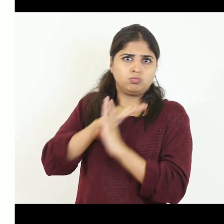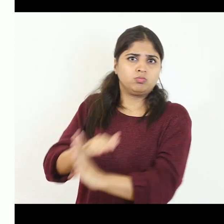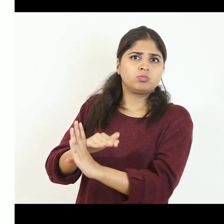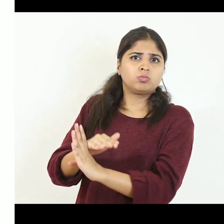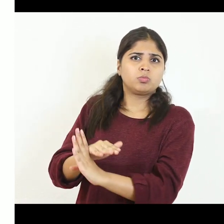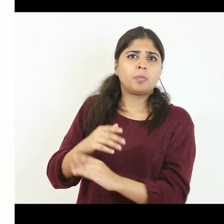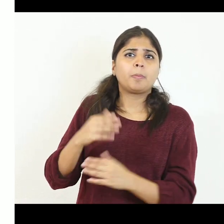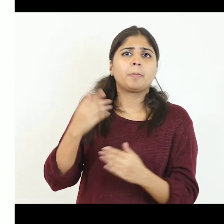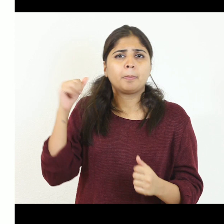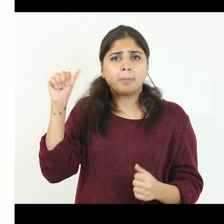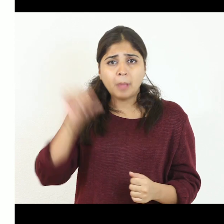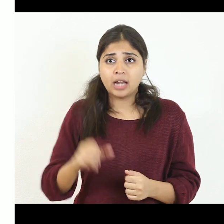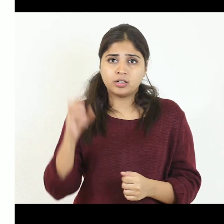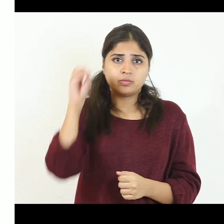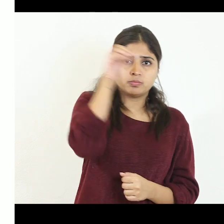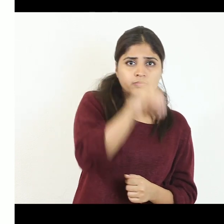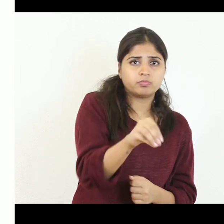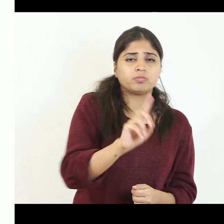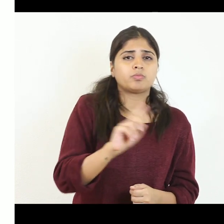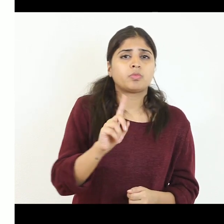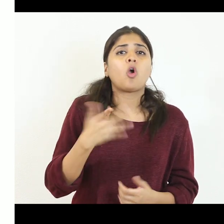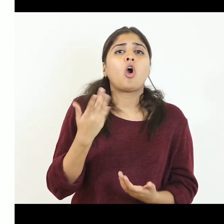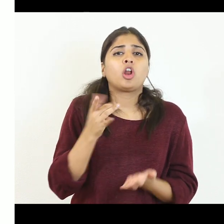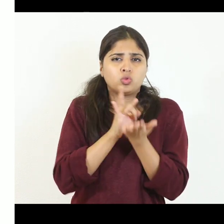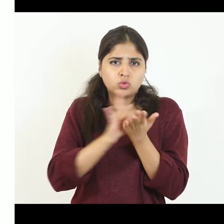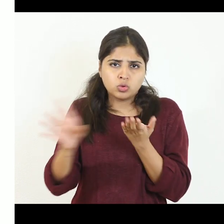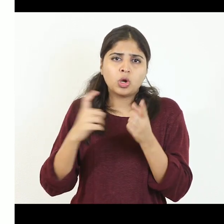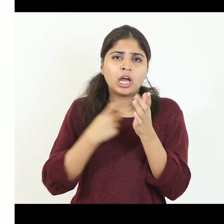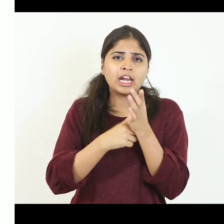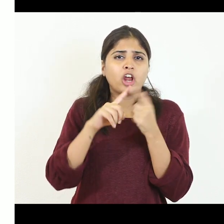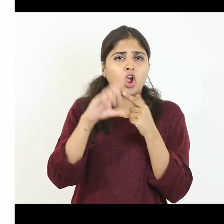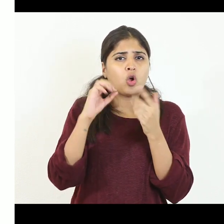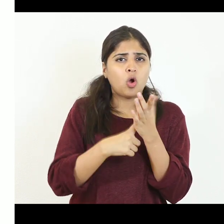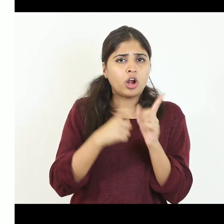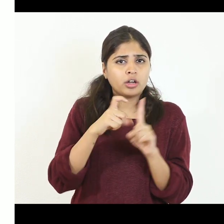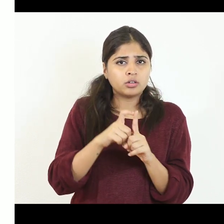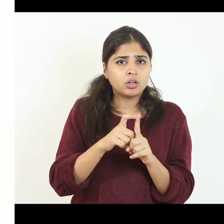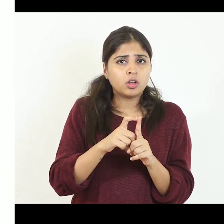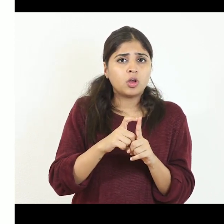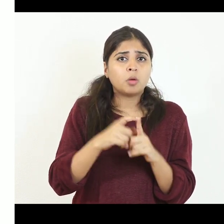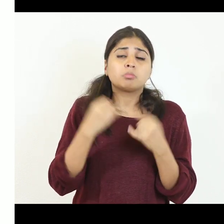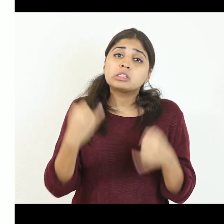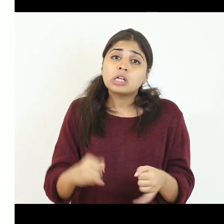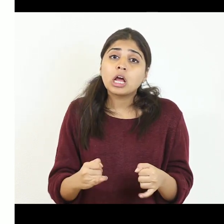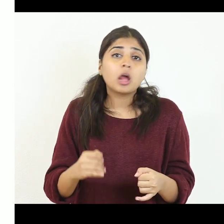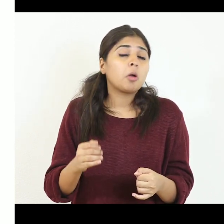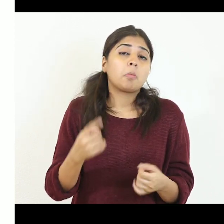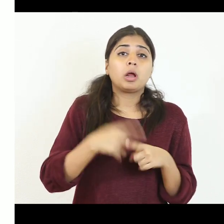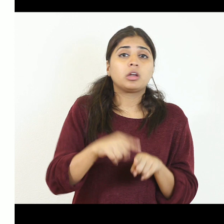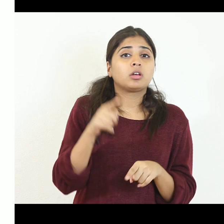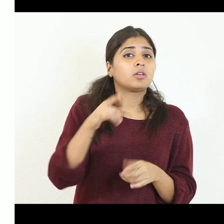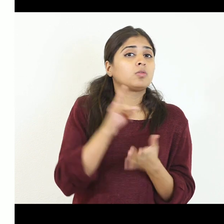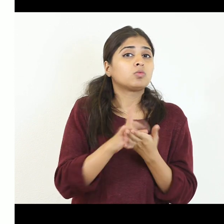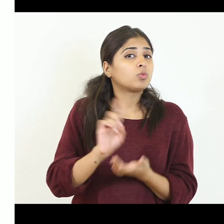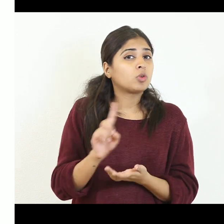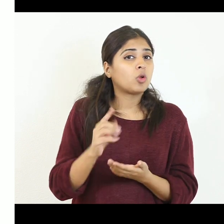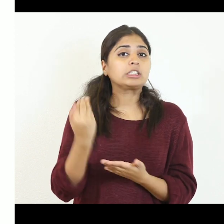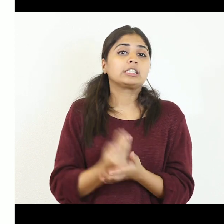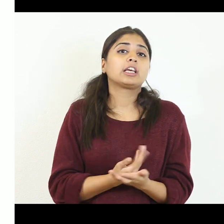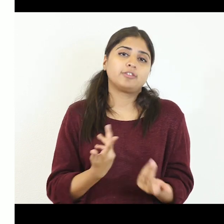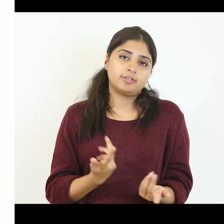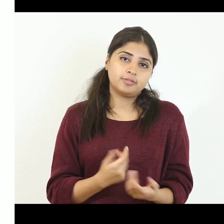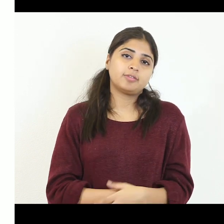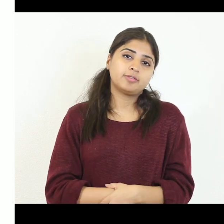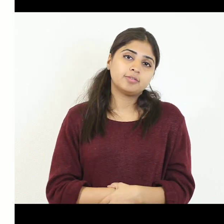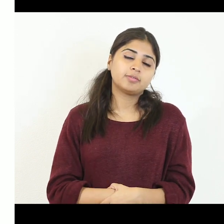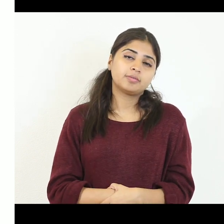to prevent an inexperienced or careless user to input a bad value into a data field